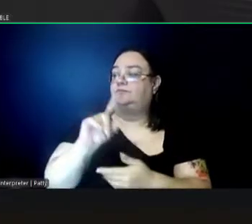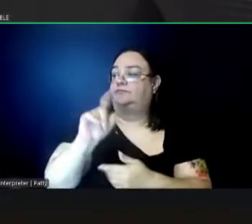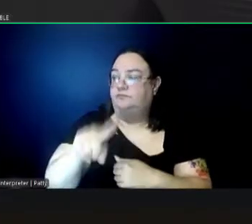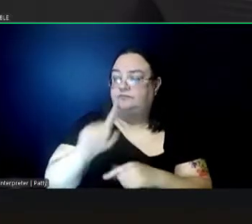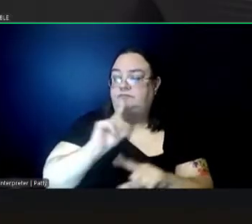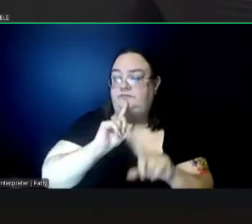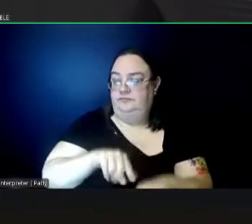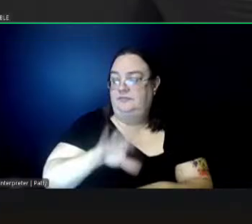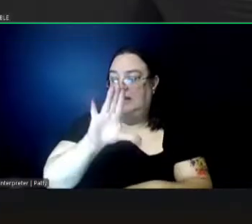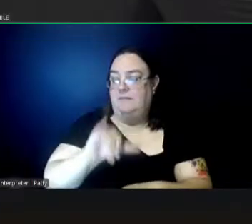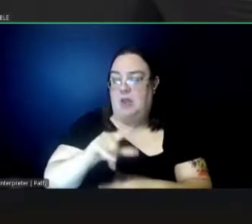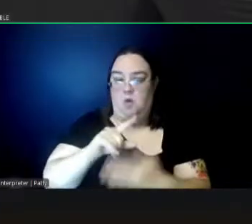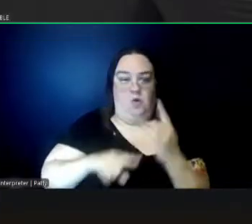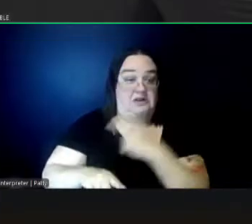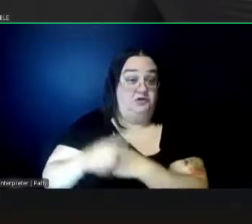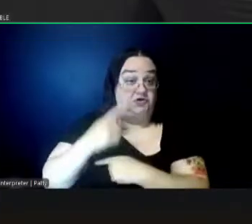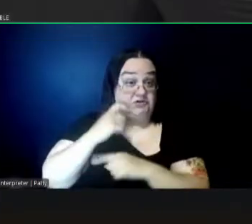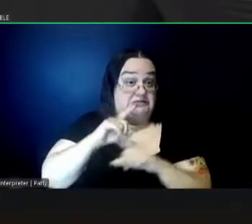just explained.